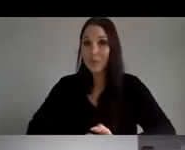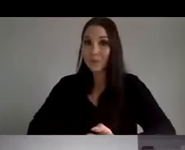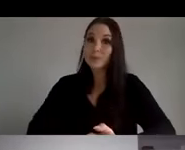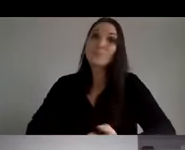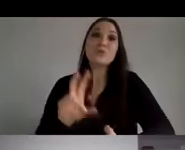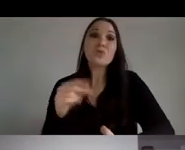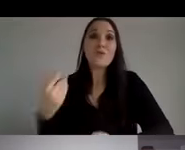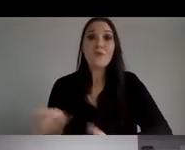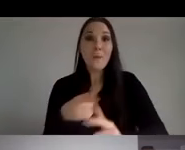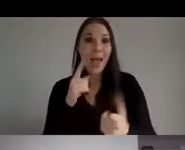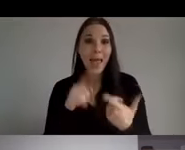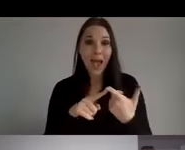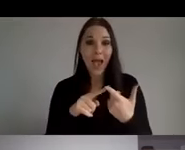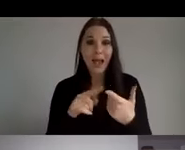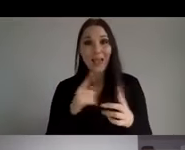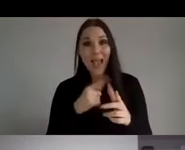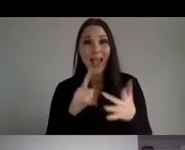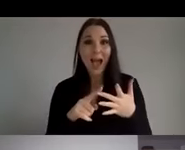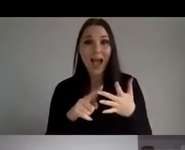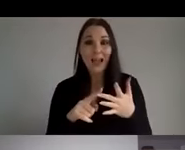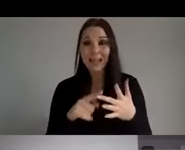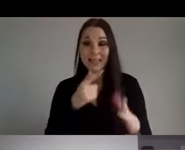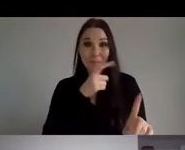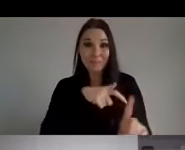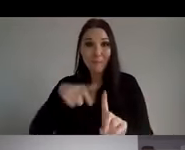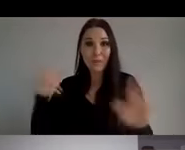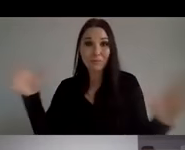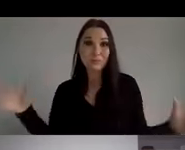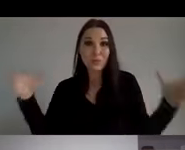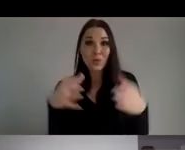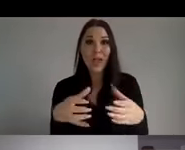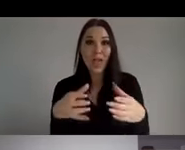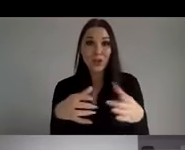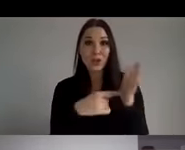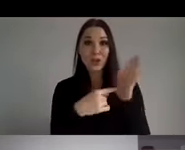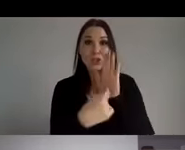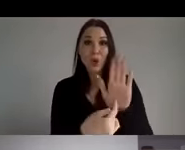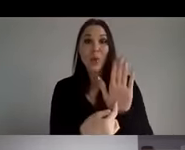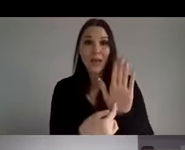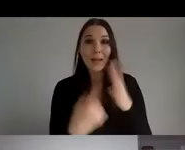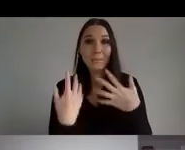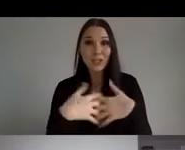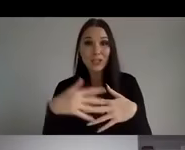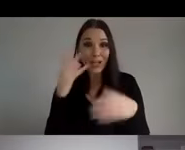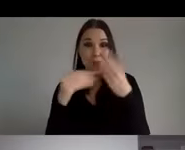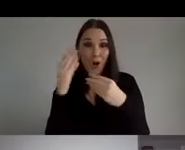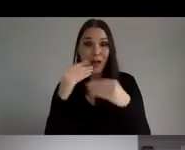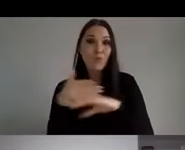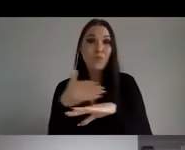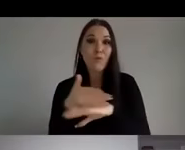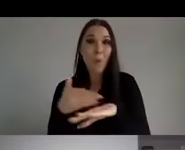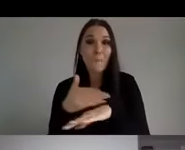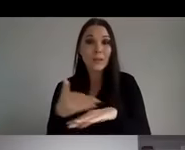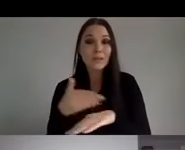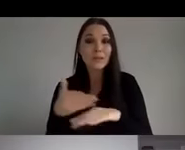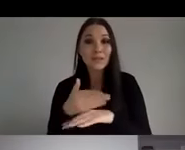AI. So it's again bringing those guys together and showing the advantages of machine learning and performance, showing the advantages